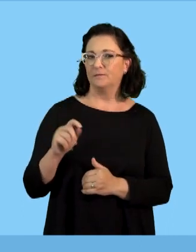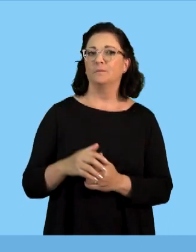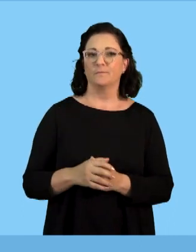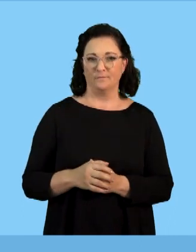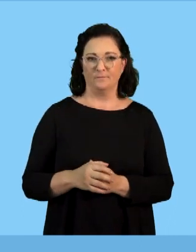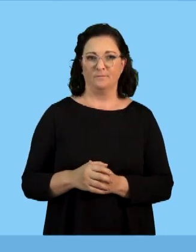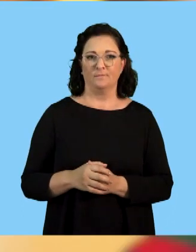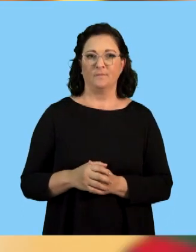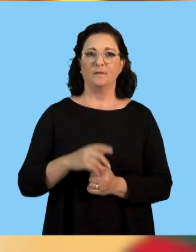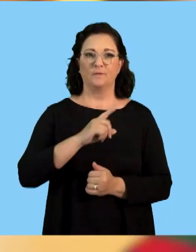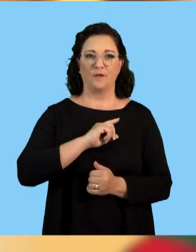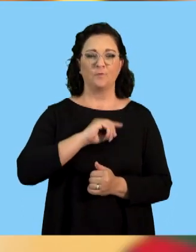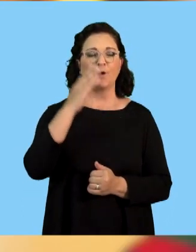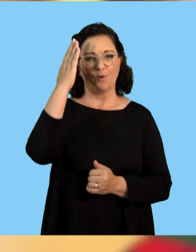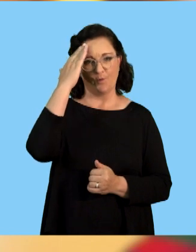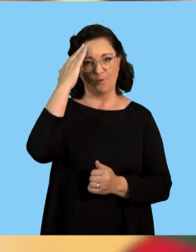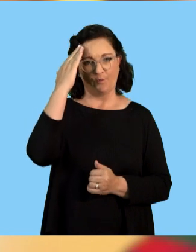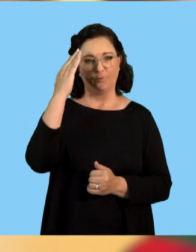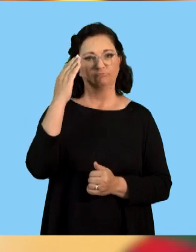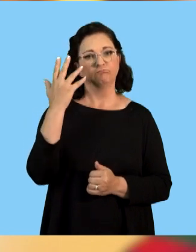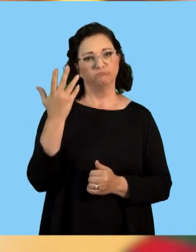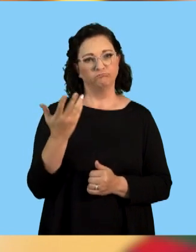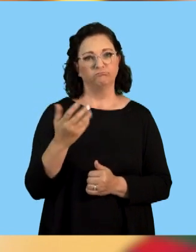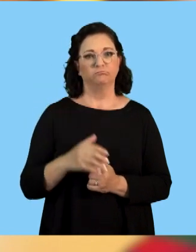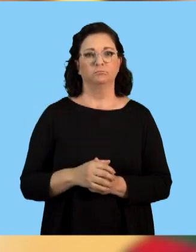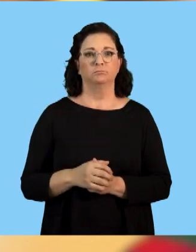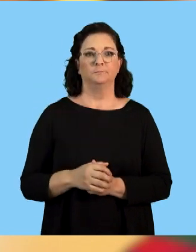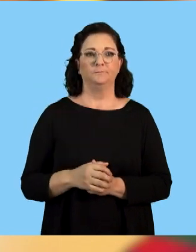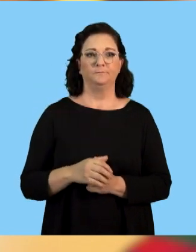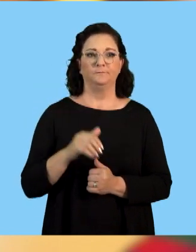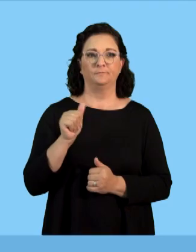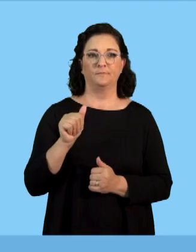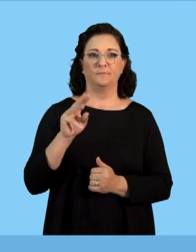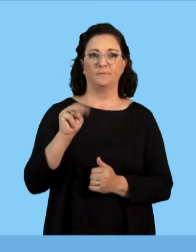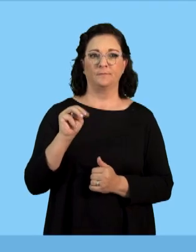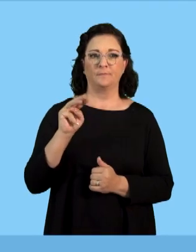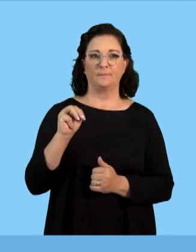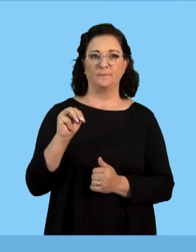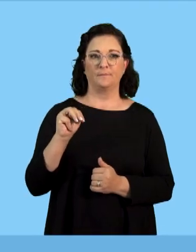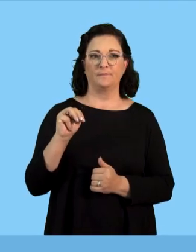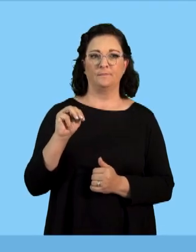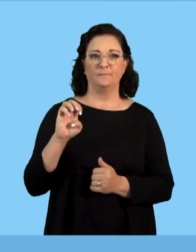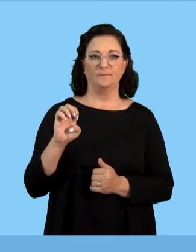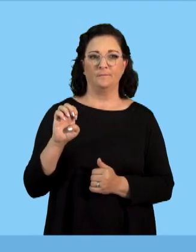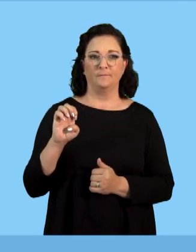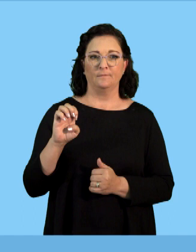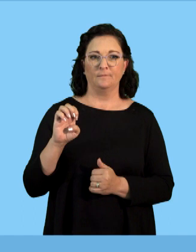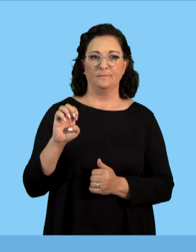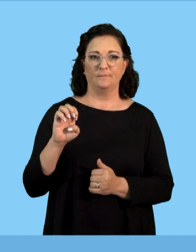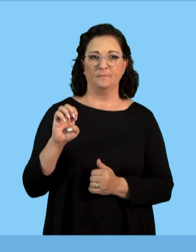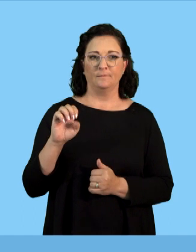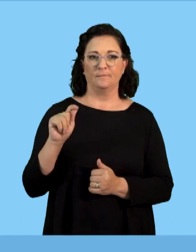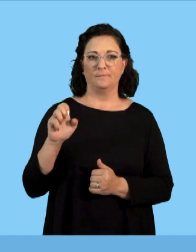use an ammeter to measure current. So a device that is used to measure current is an ammeter.